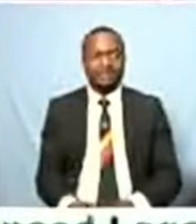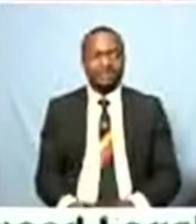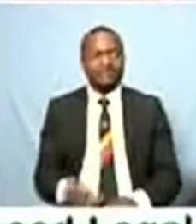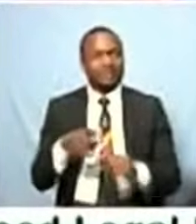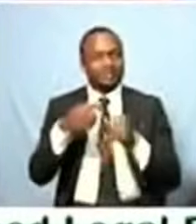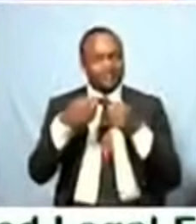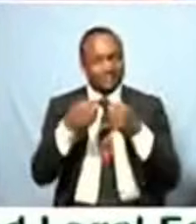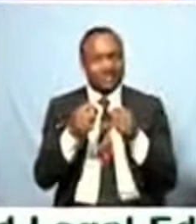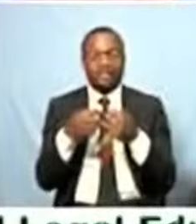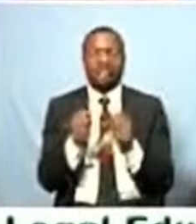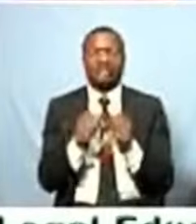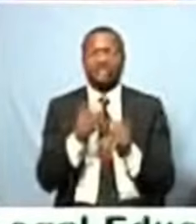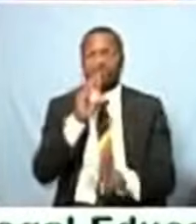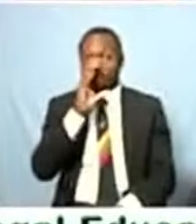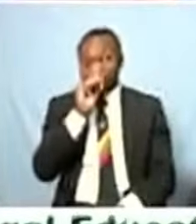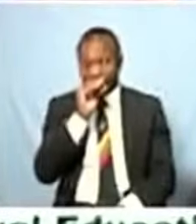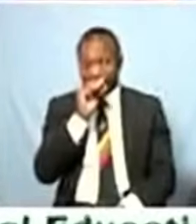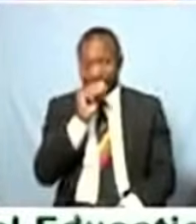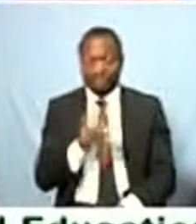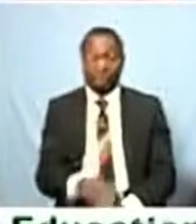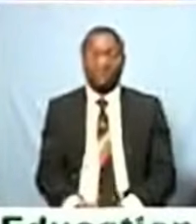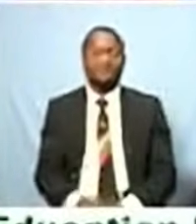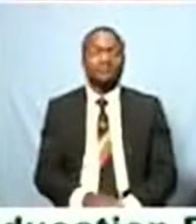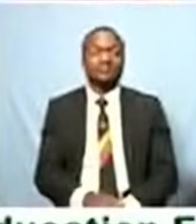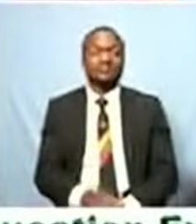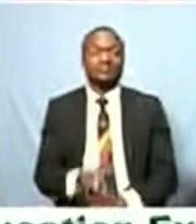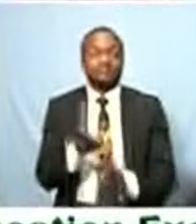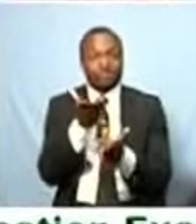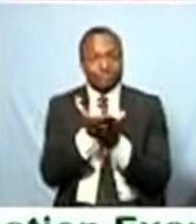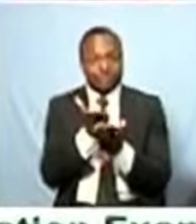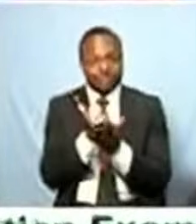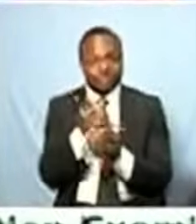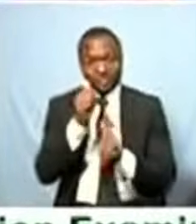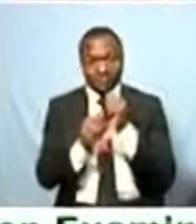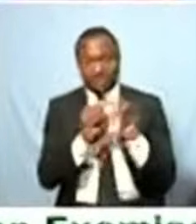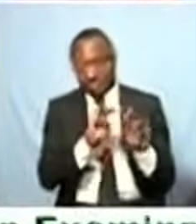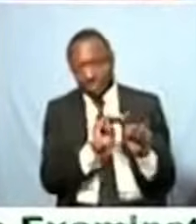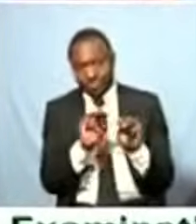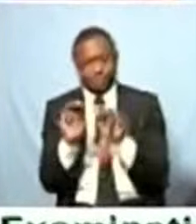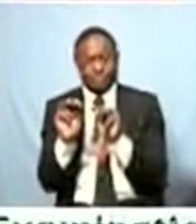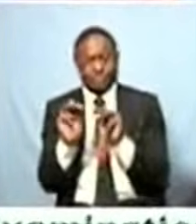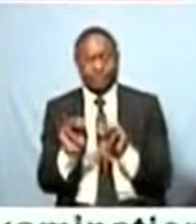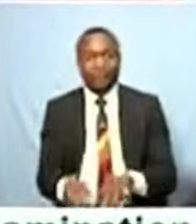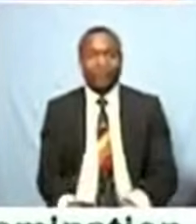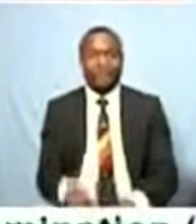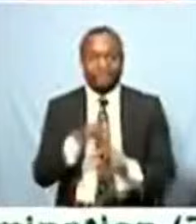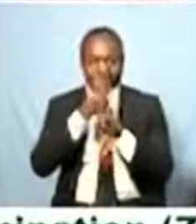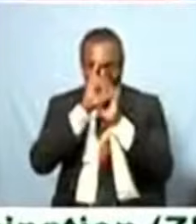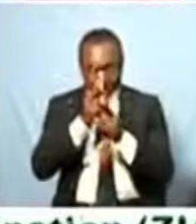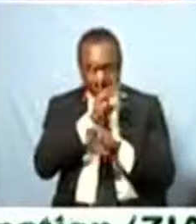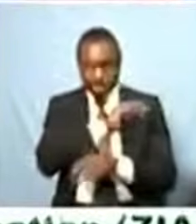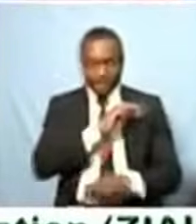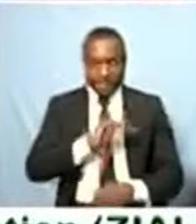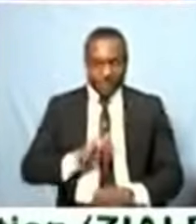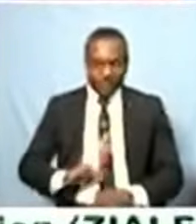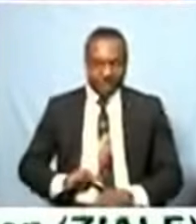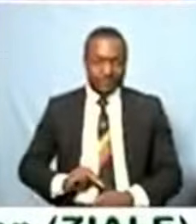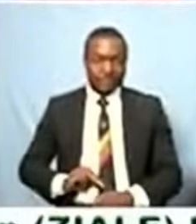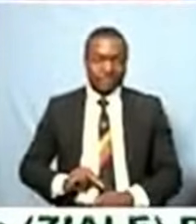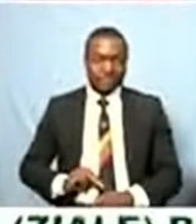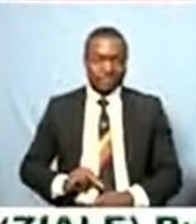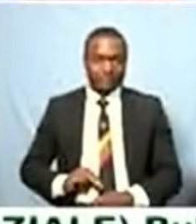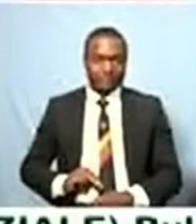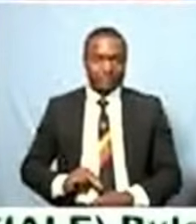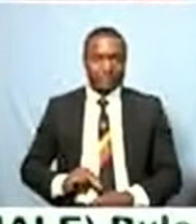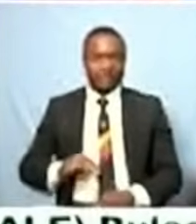trying to speak to the motion that has been moved by the Honourable Member